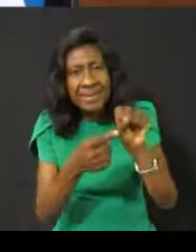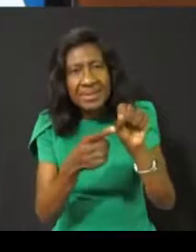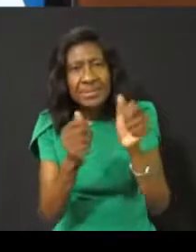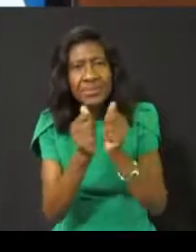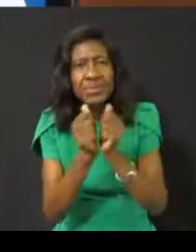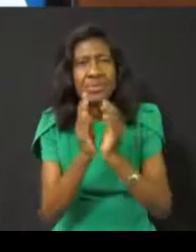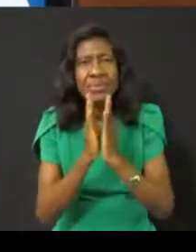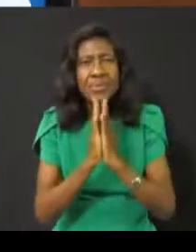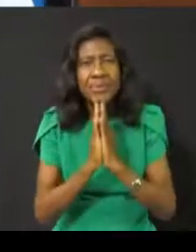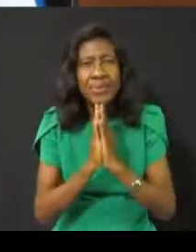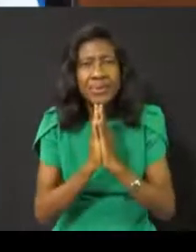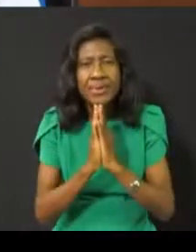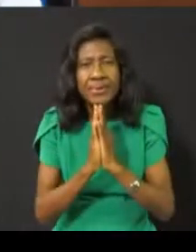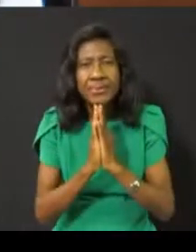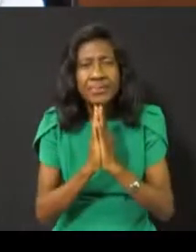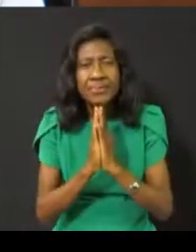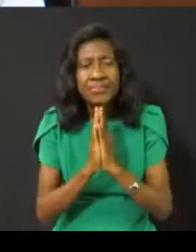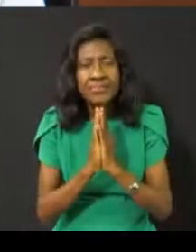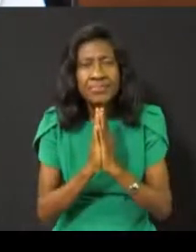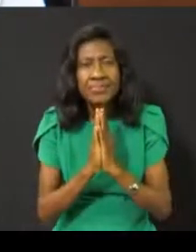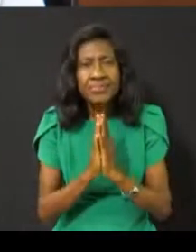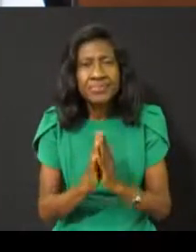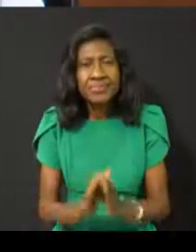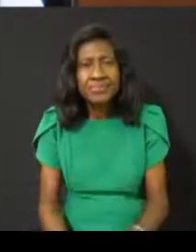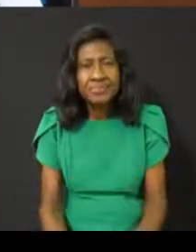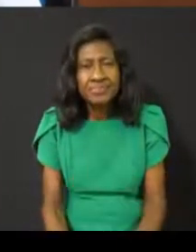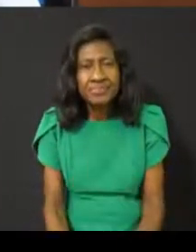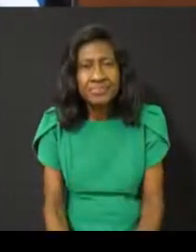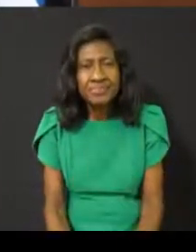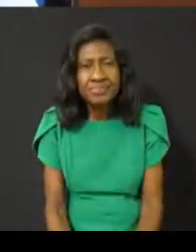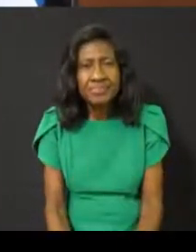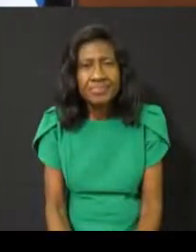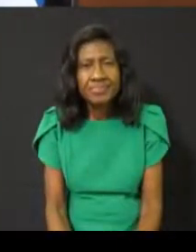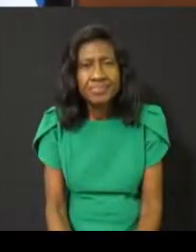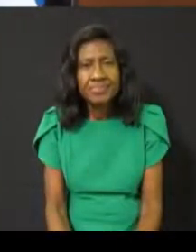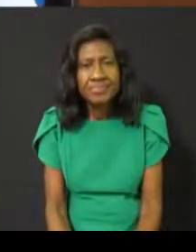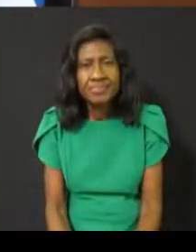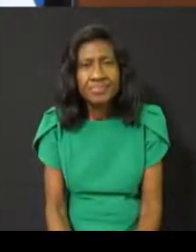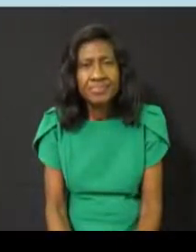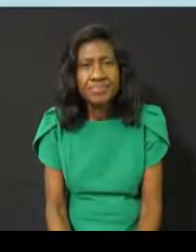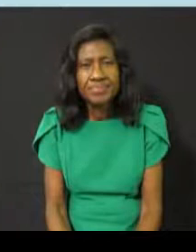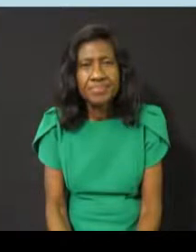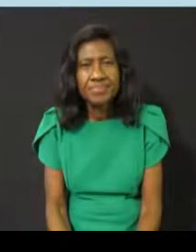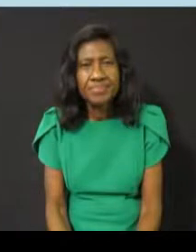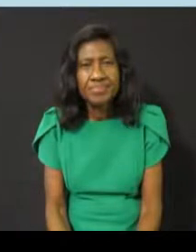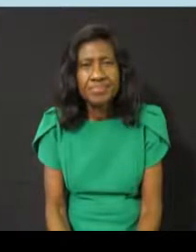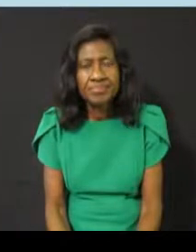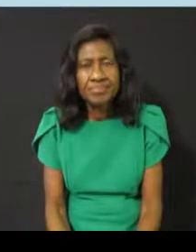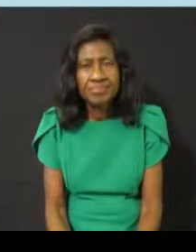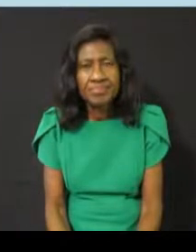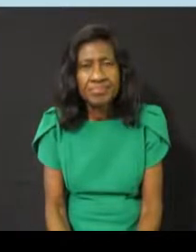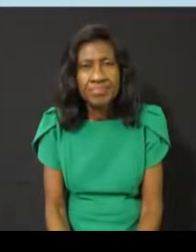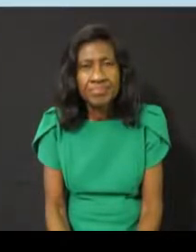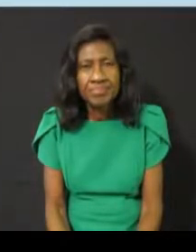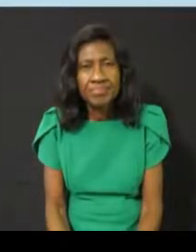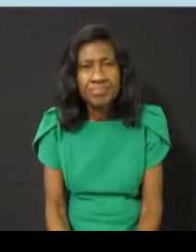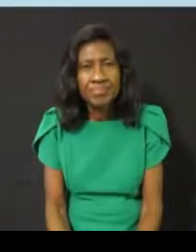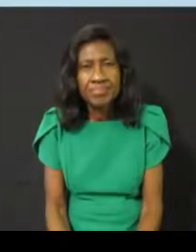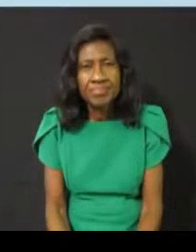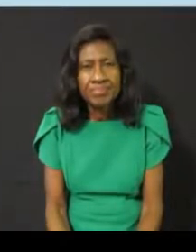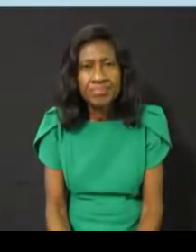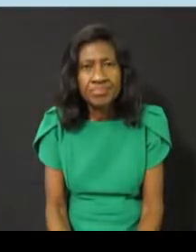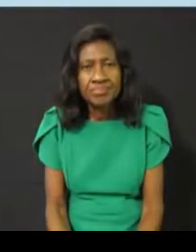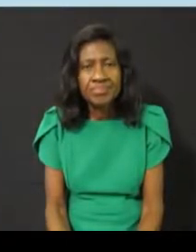with a prayer from Pastor Steve Brady from the First Baptist Church. And all by wearing this